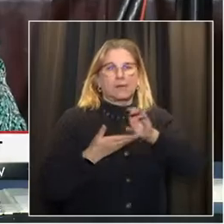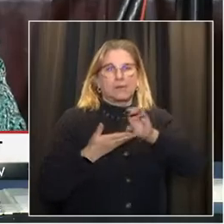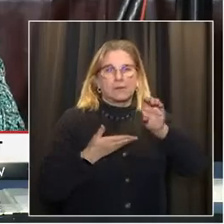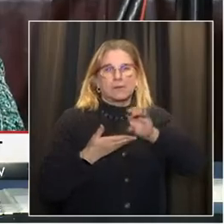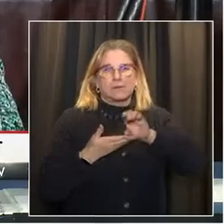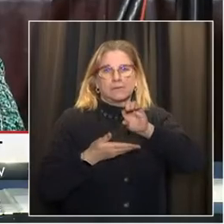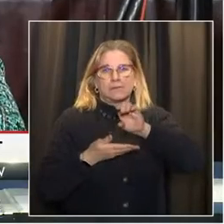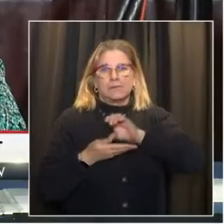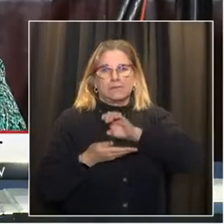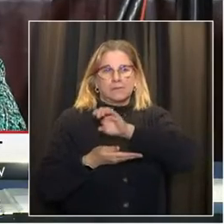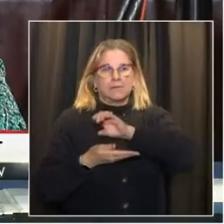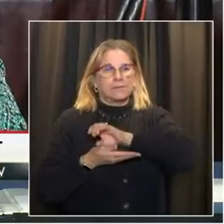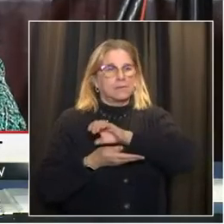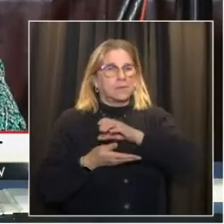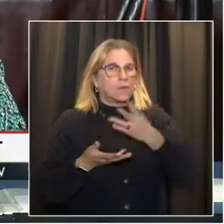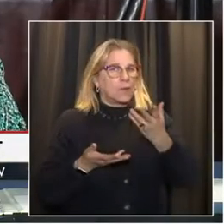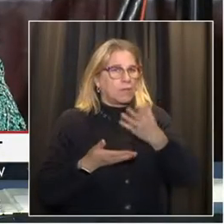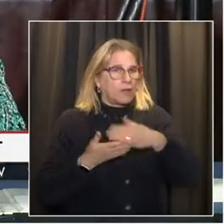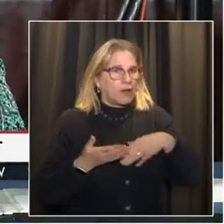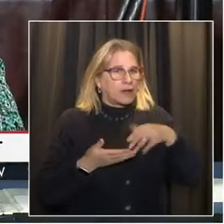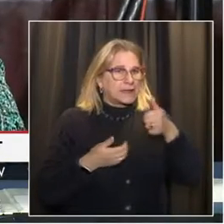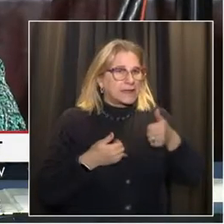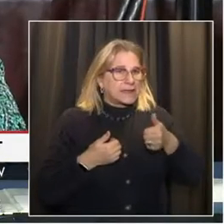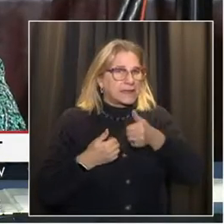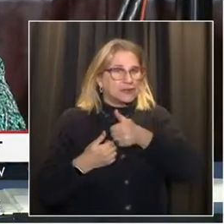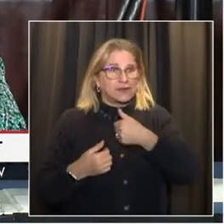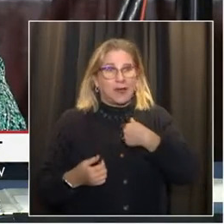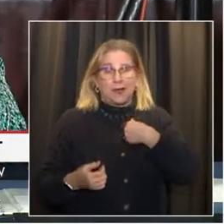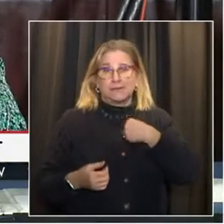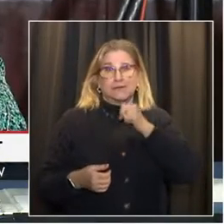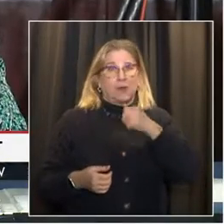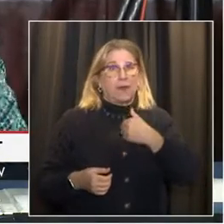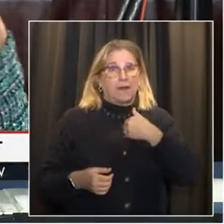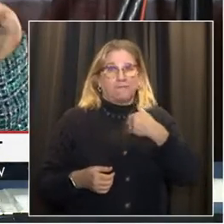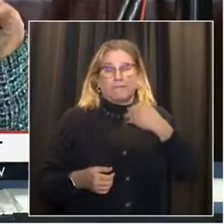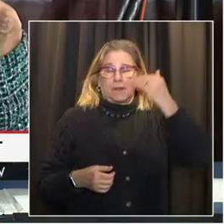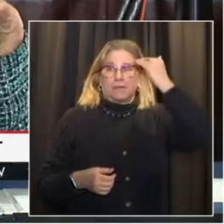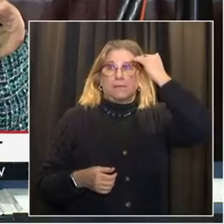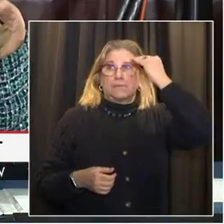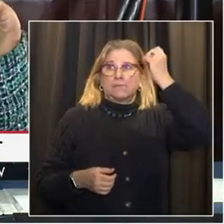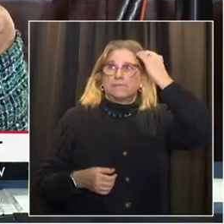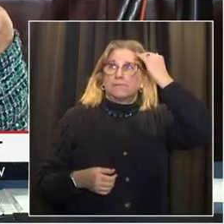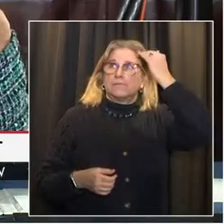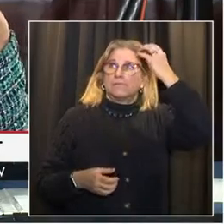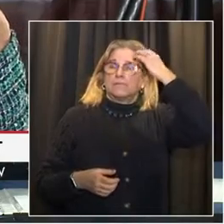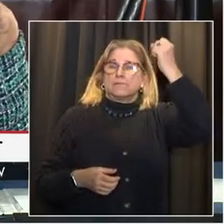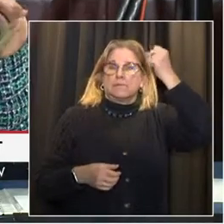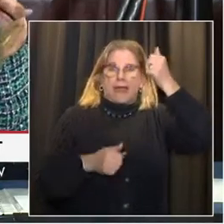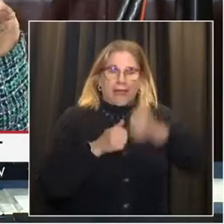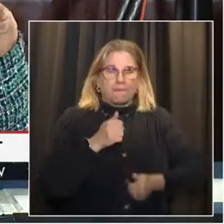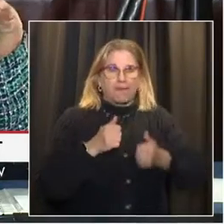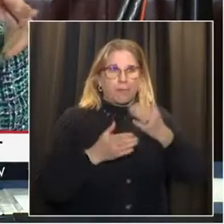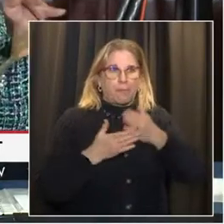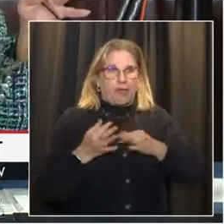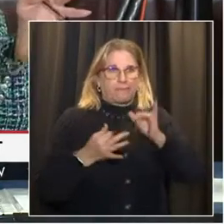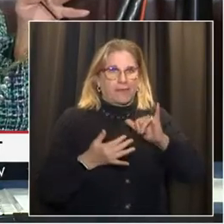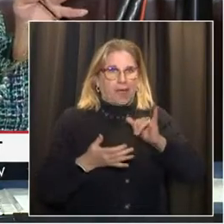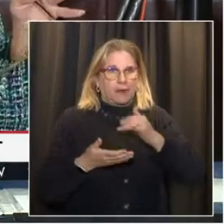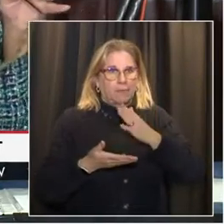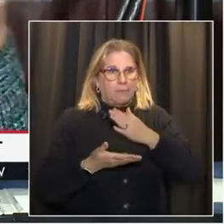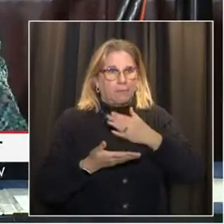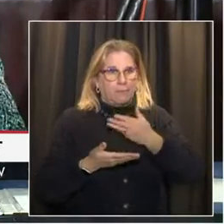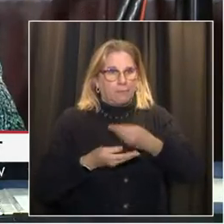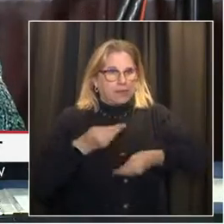head every element or every line in that element. But with all, I don't know how many pages